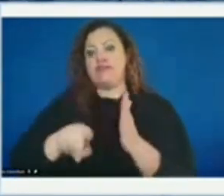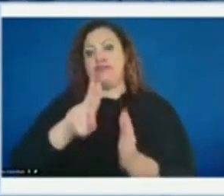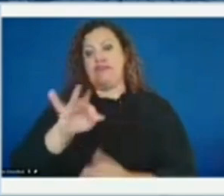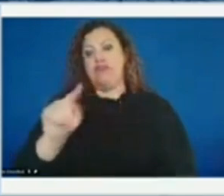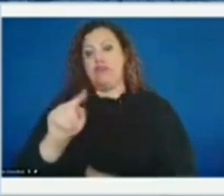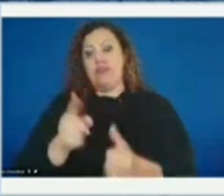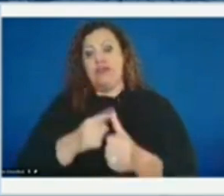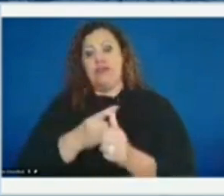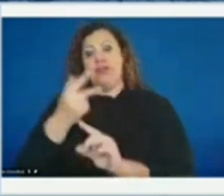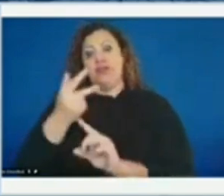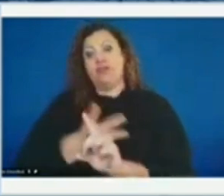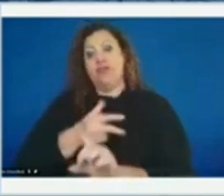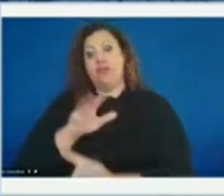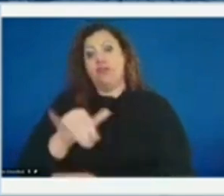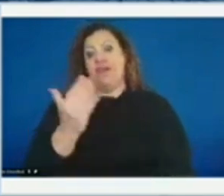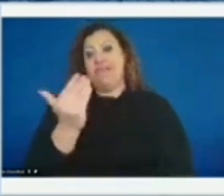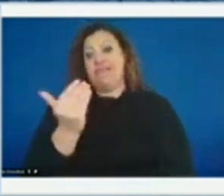quarter, this